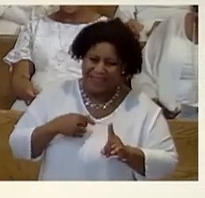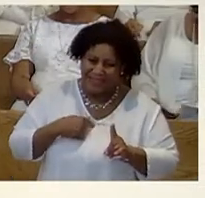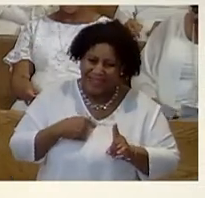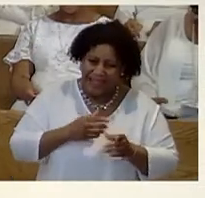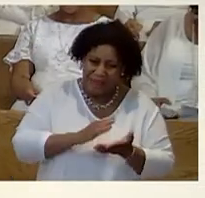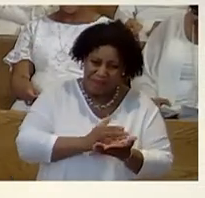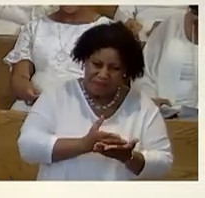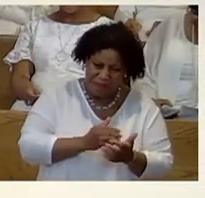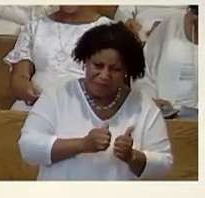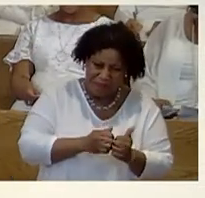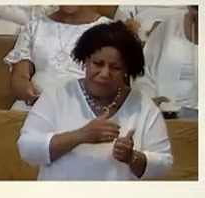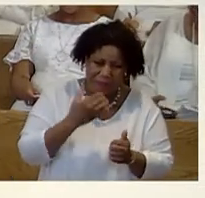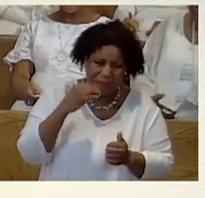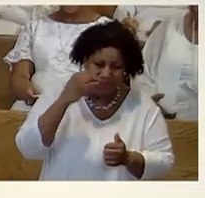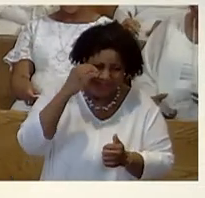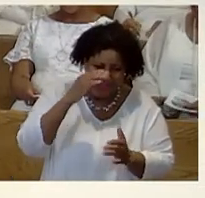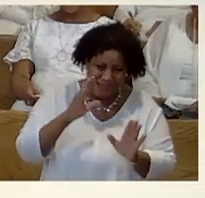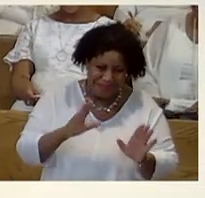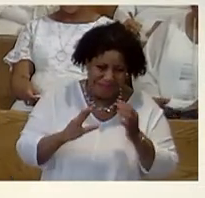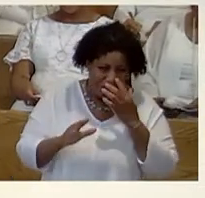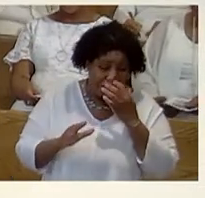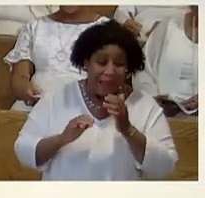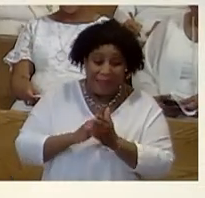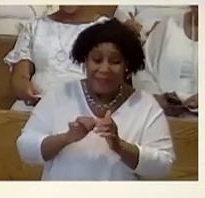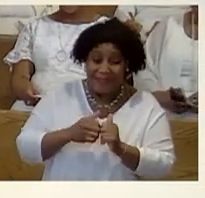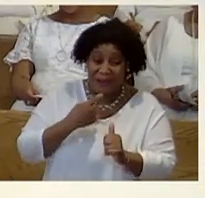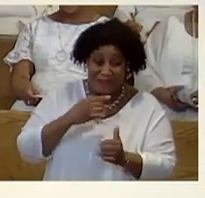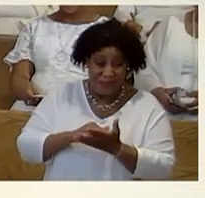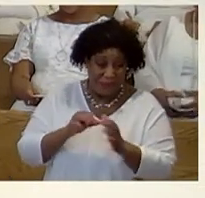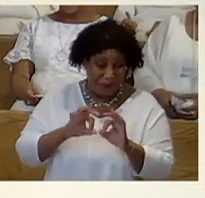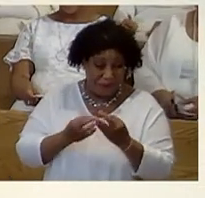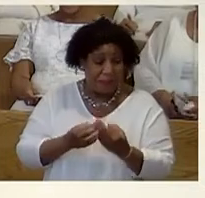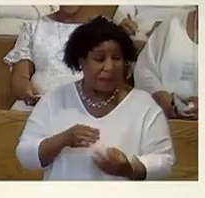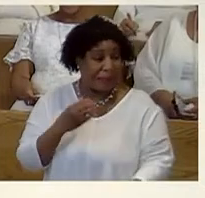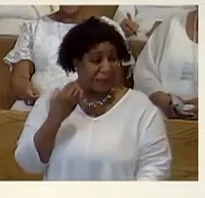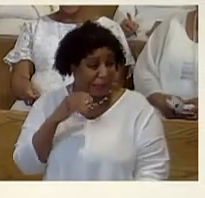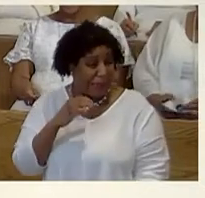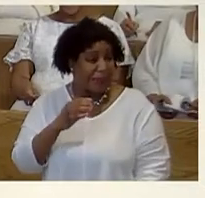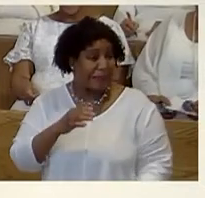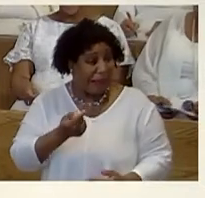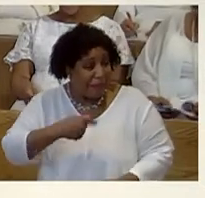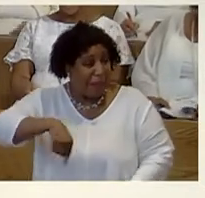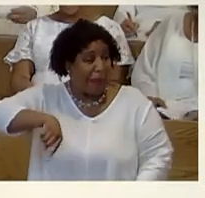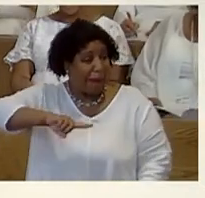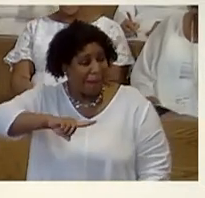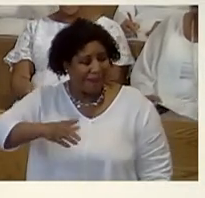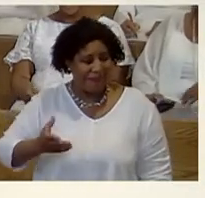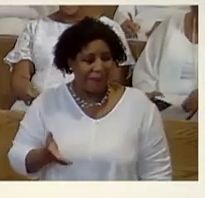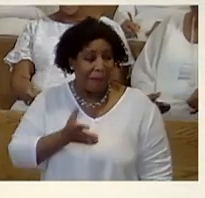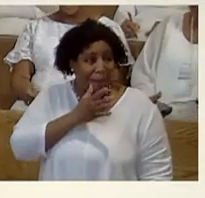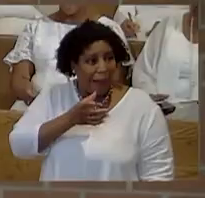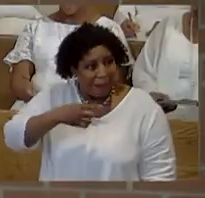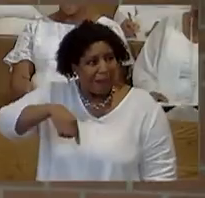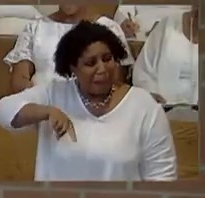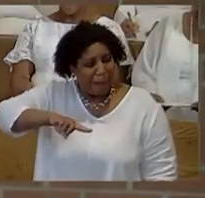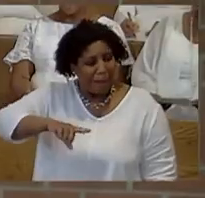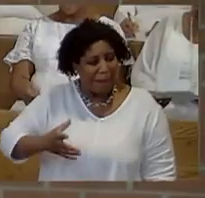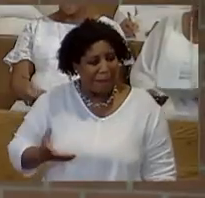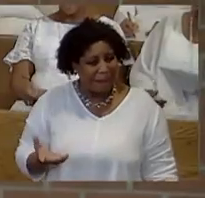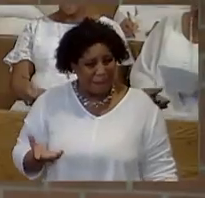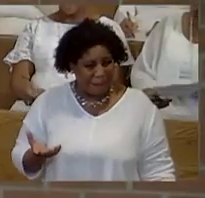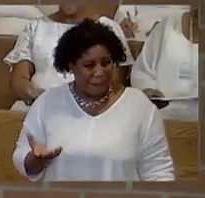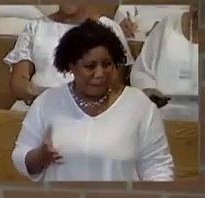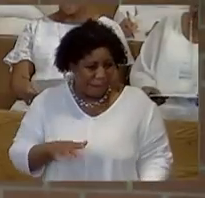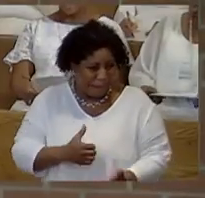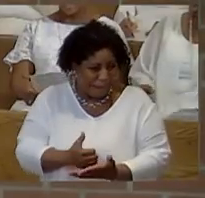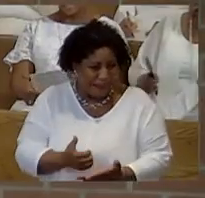bread with my cousin them. Amen. That's how you say it when you got family, cousin them, and like mama them. Amen. And